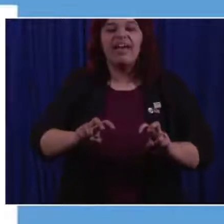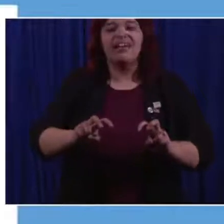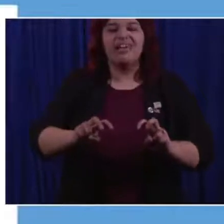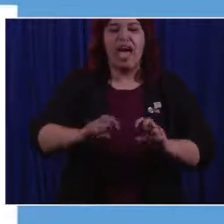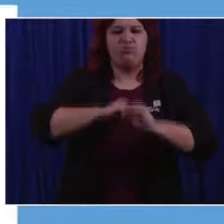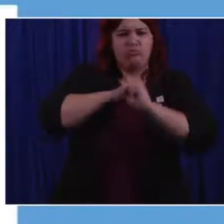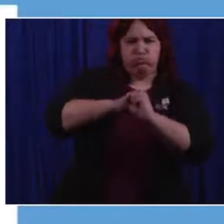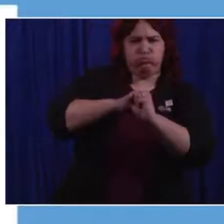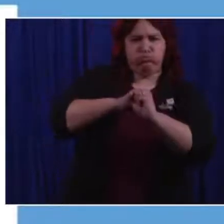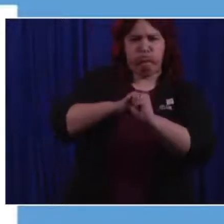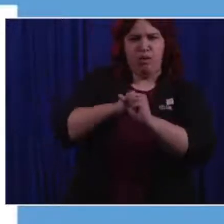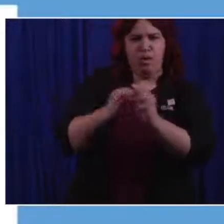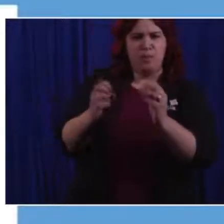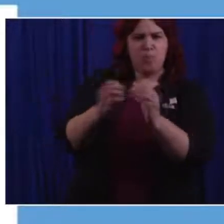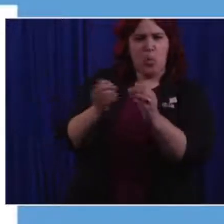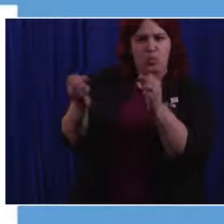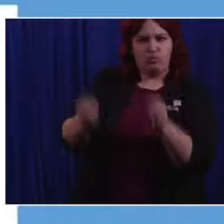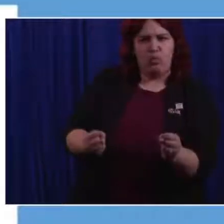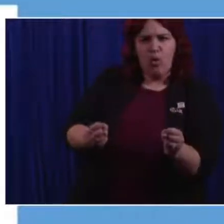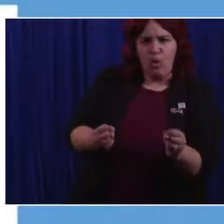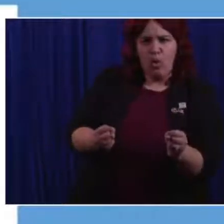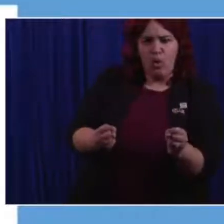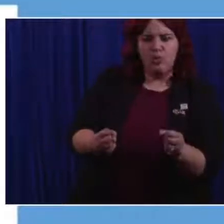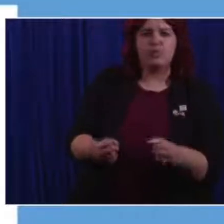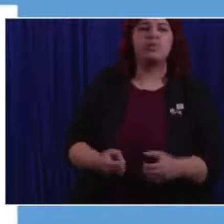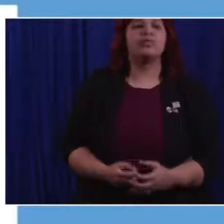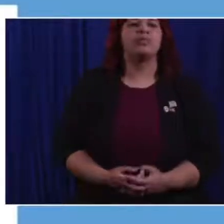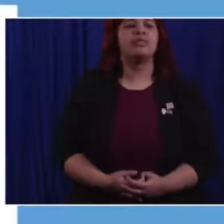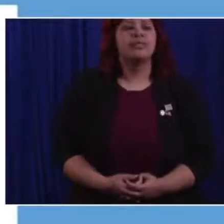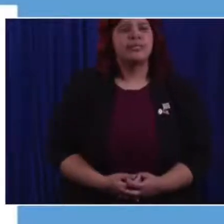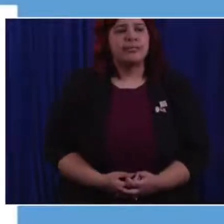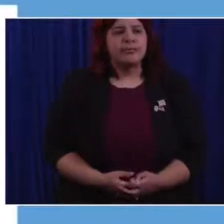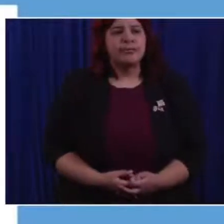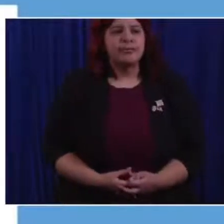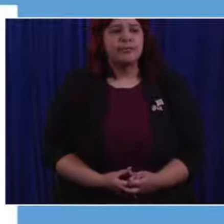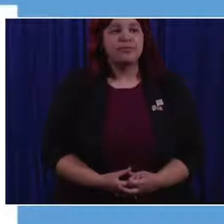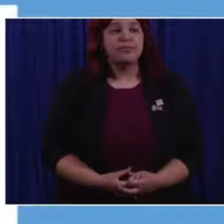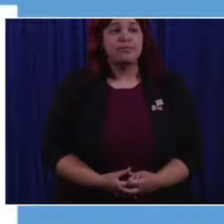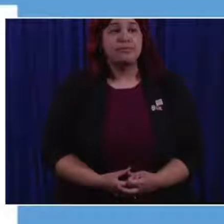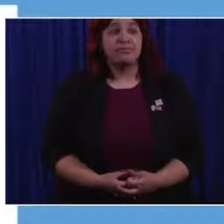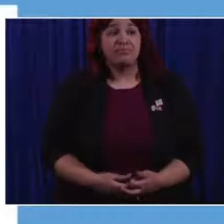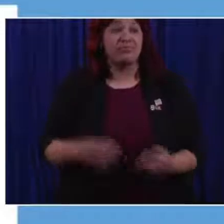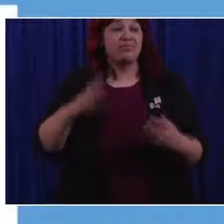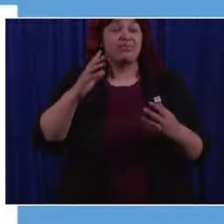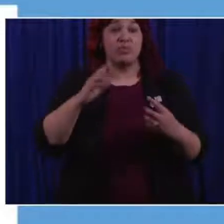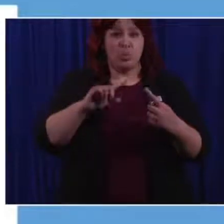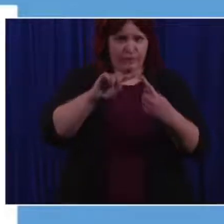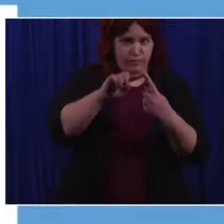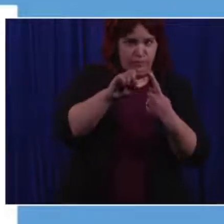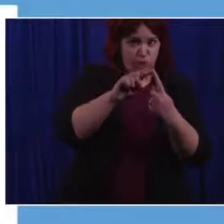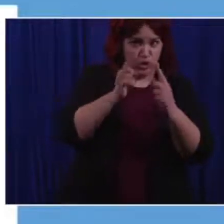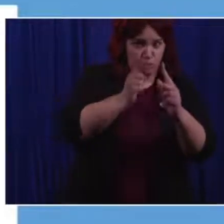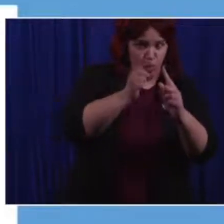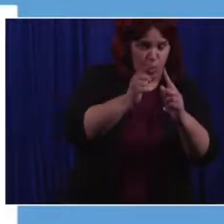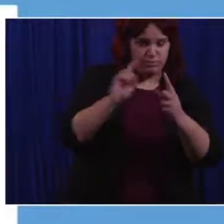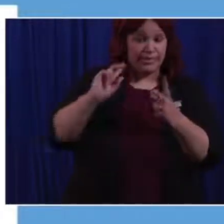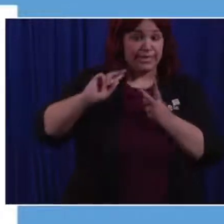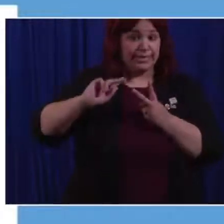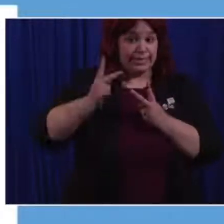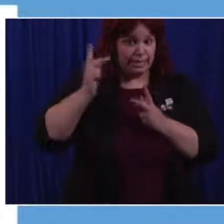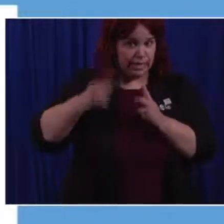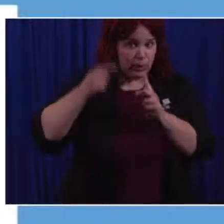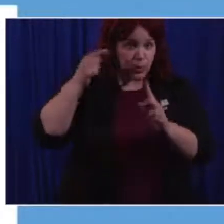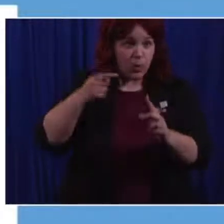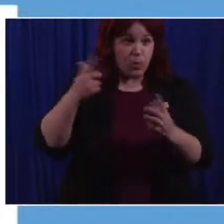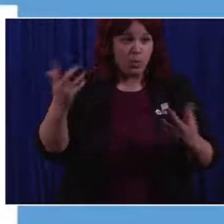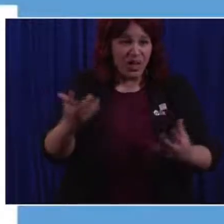in other directions outside of Ohio. The second main area that I want to talk about is the